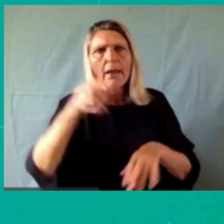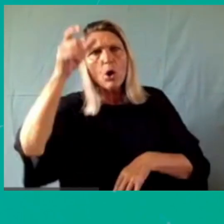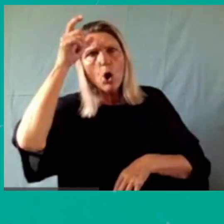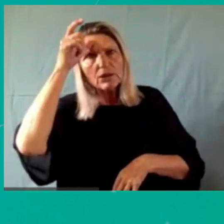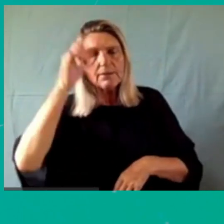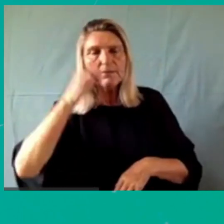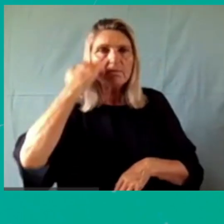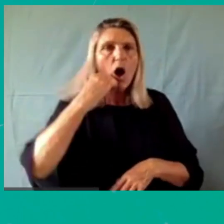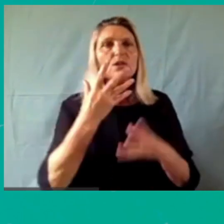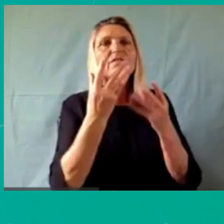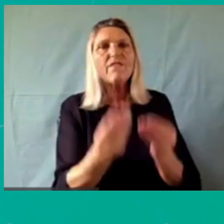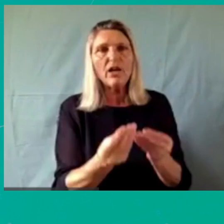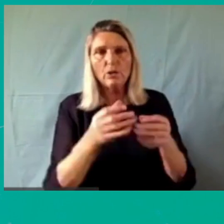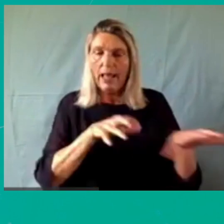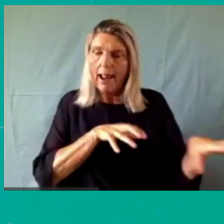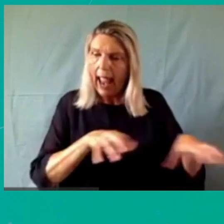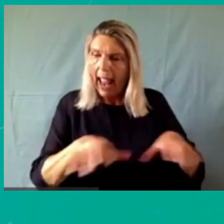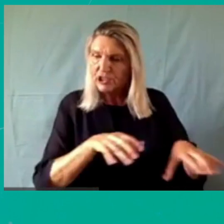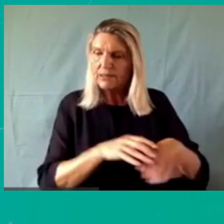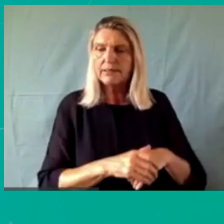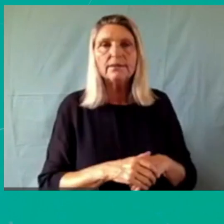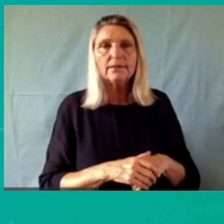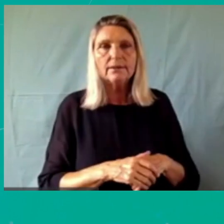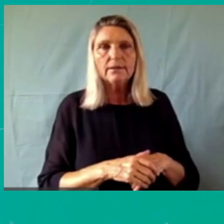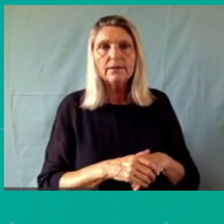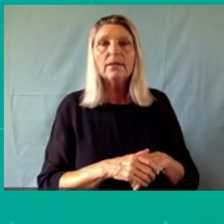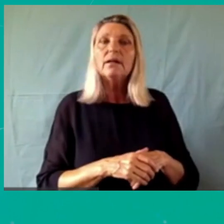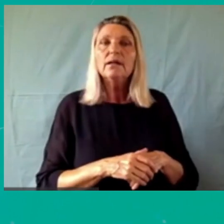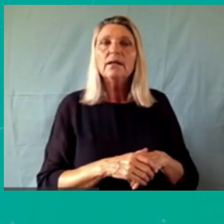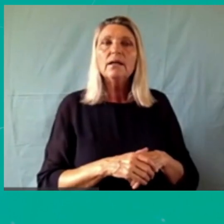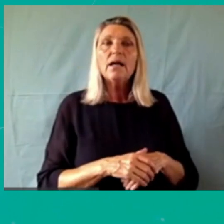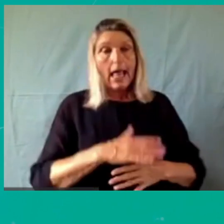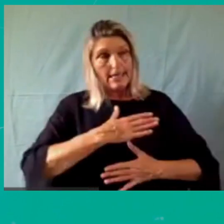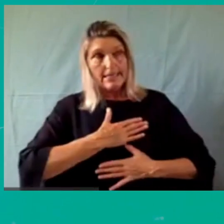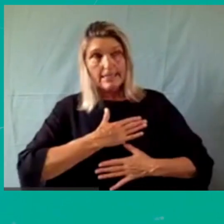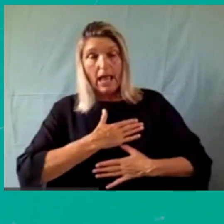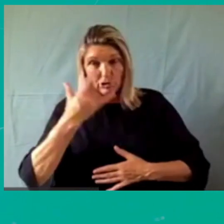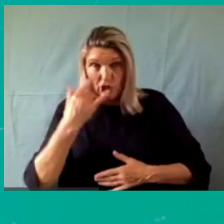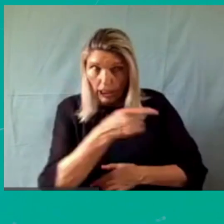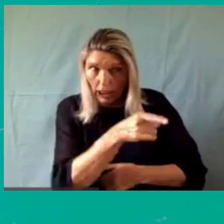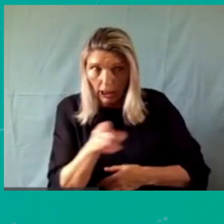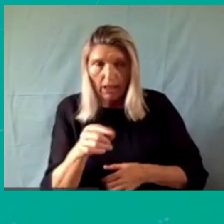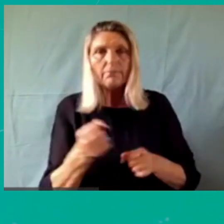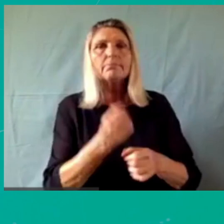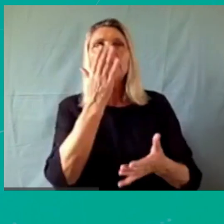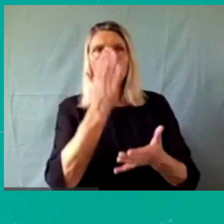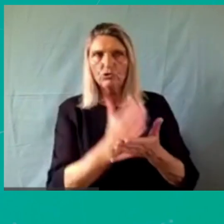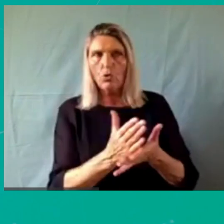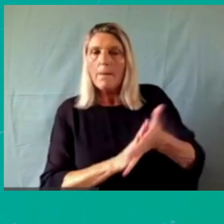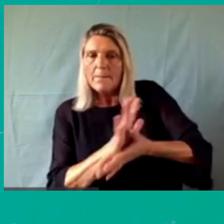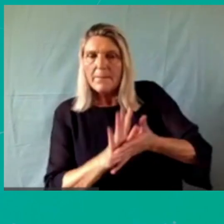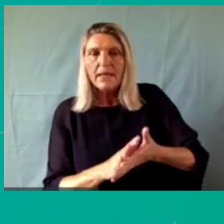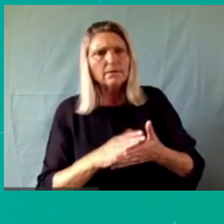practice. Safeguarding is about ensuring that disabled people have the support they need to make decisions and to live